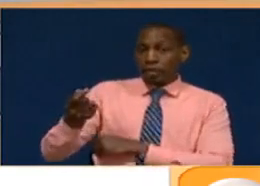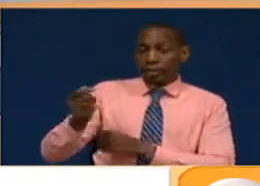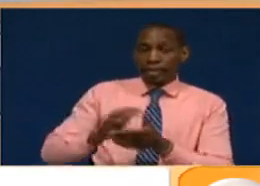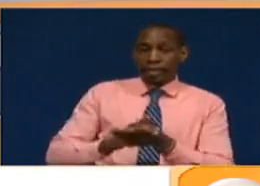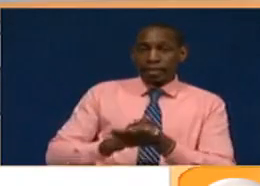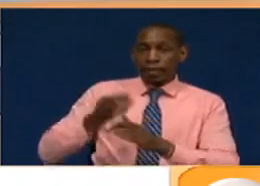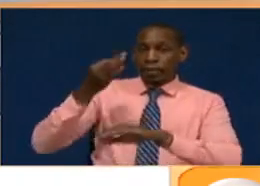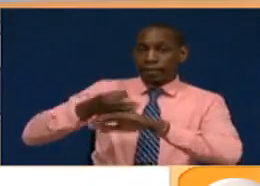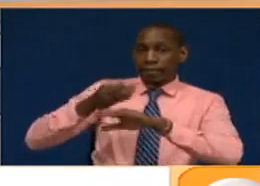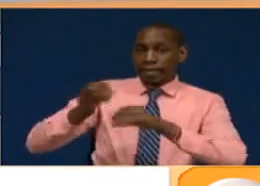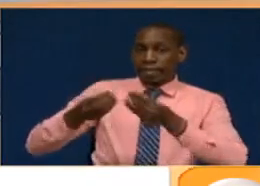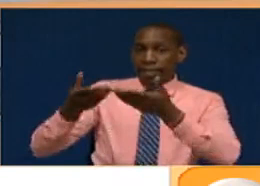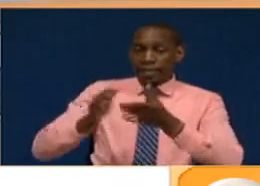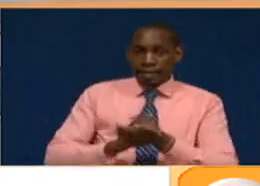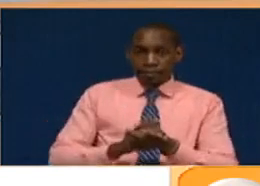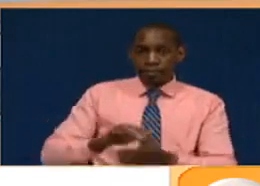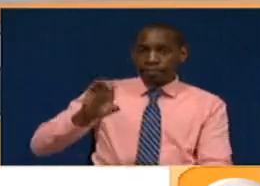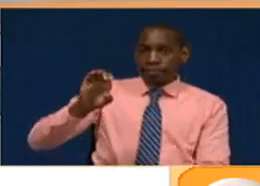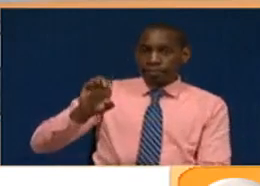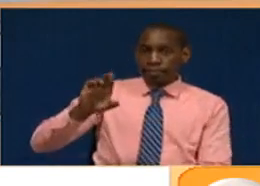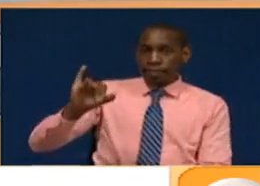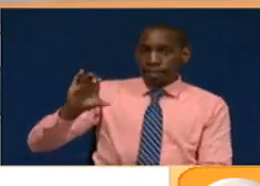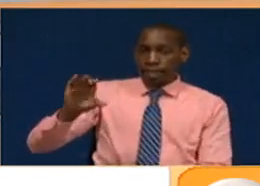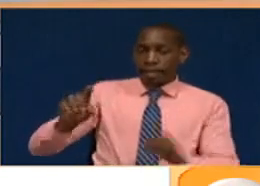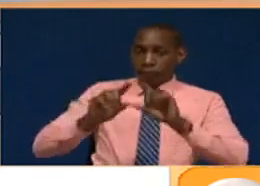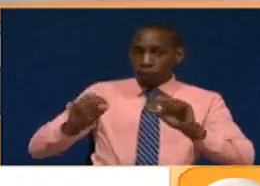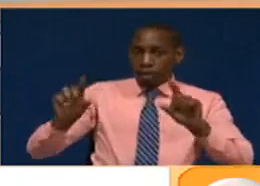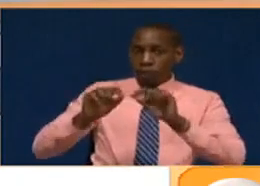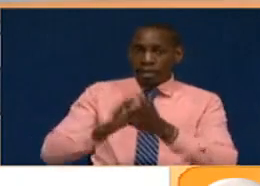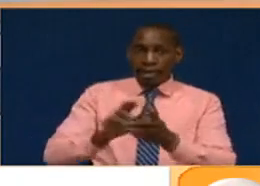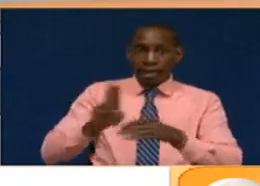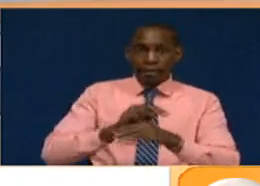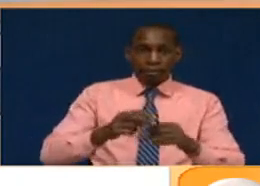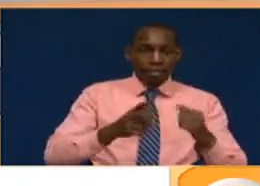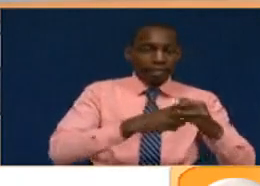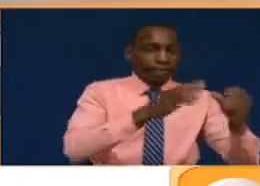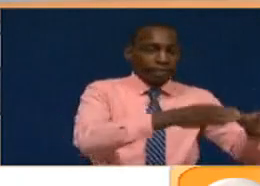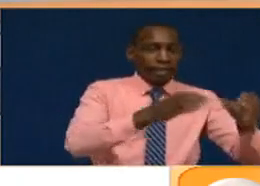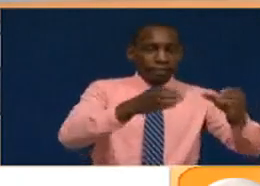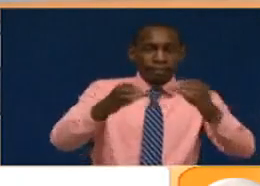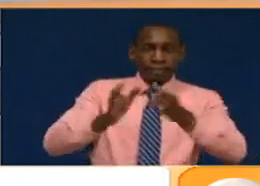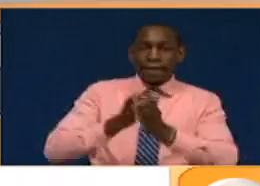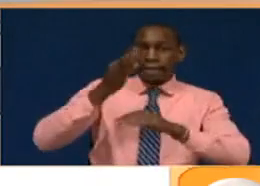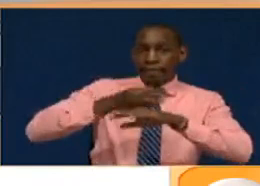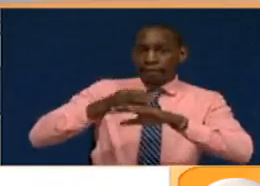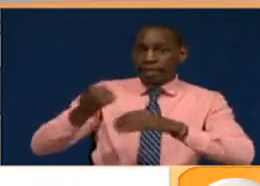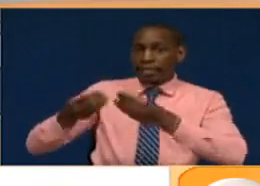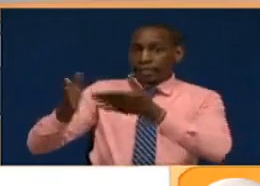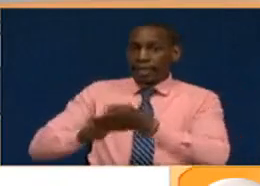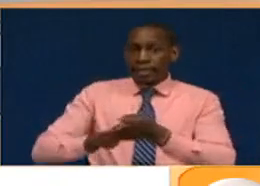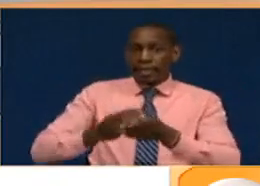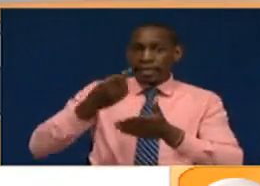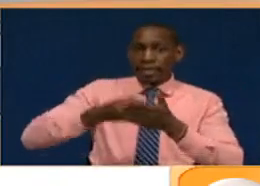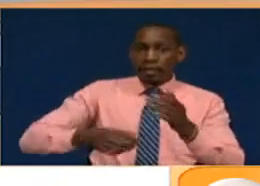in ghost supplies. Eric Kipkirui Mutai allegedly has used his seven companies in false supplies,